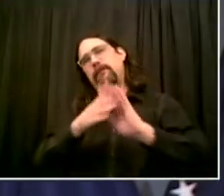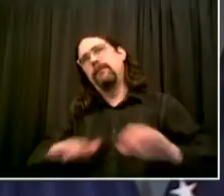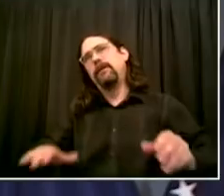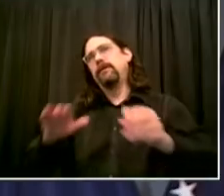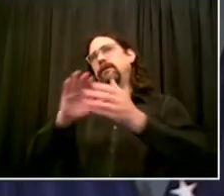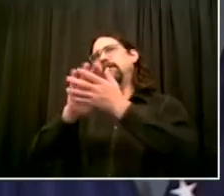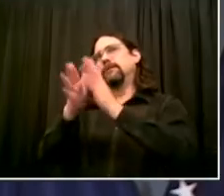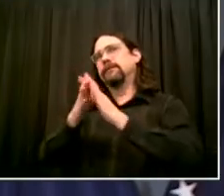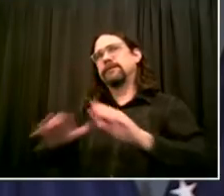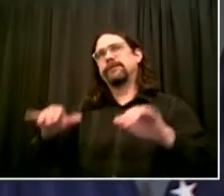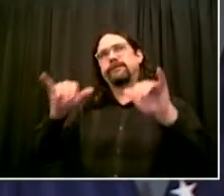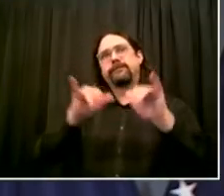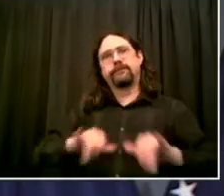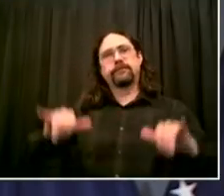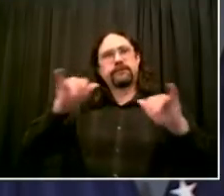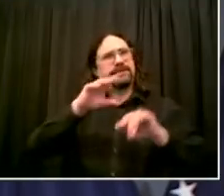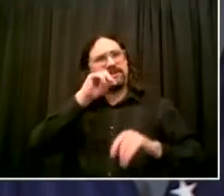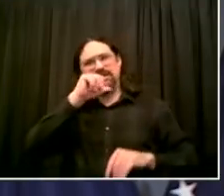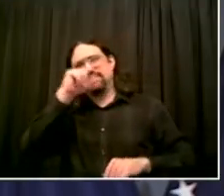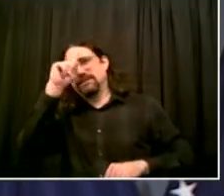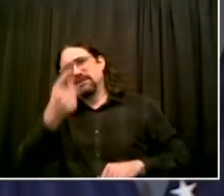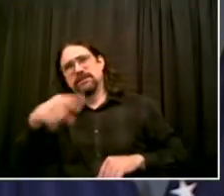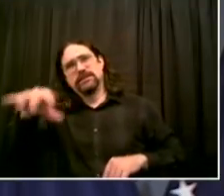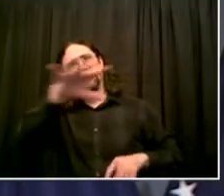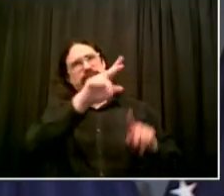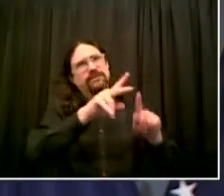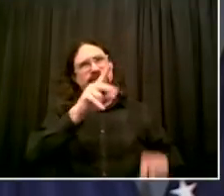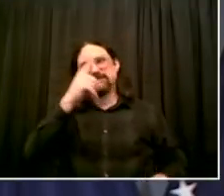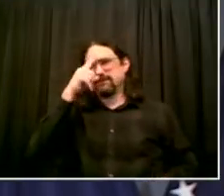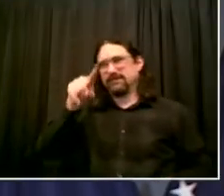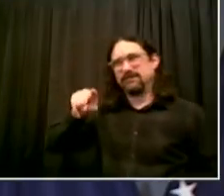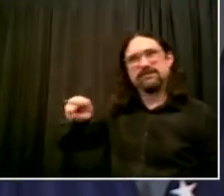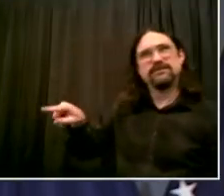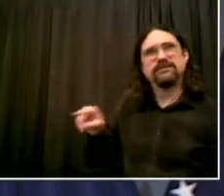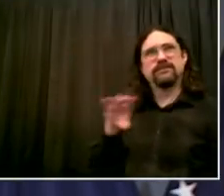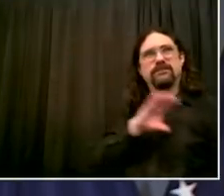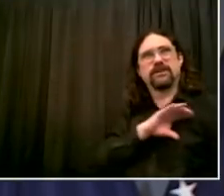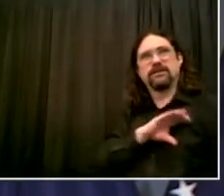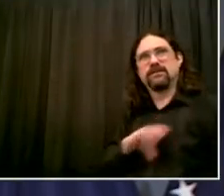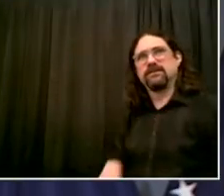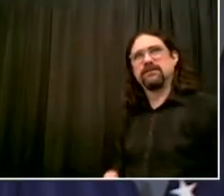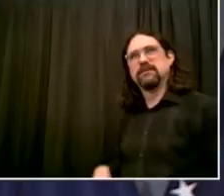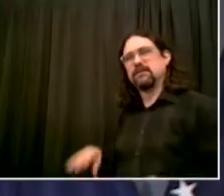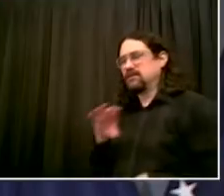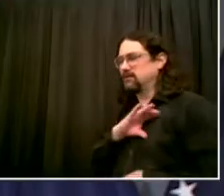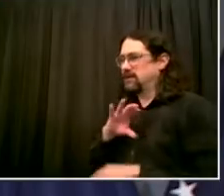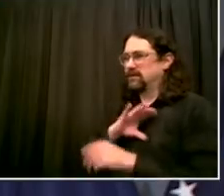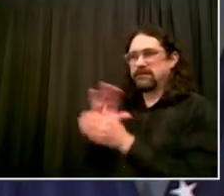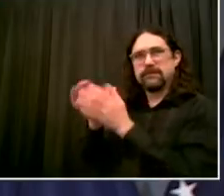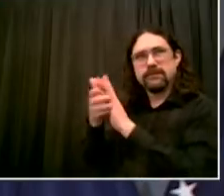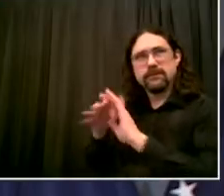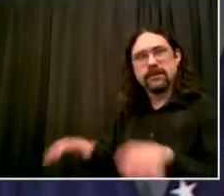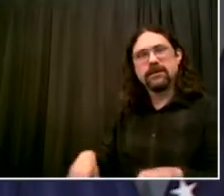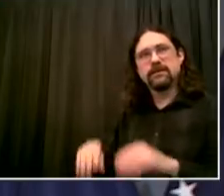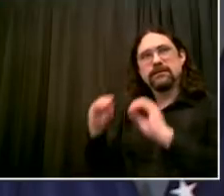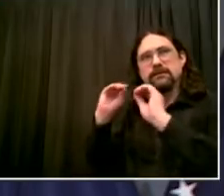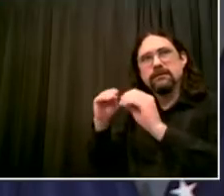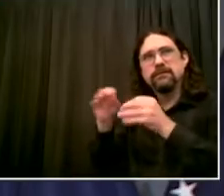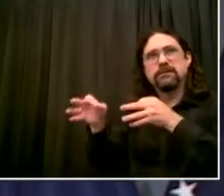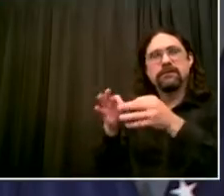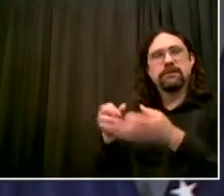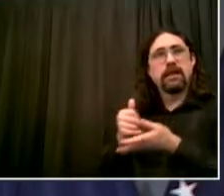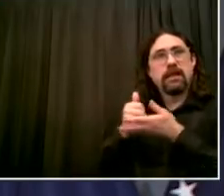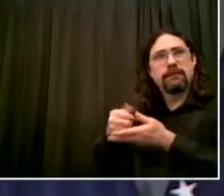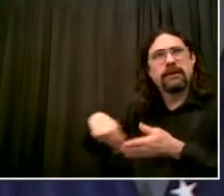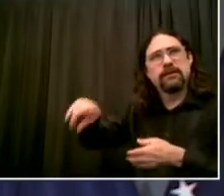continue to work with them and help them heal too, as we saw the increase of suicide amongst police officers this year, as we see